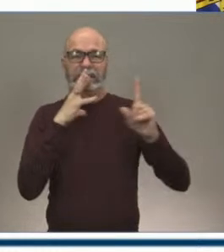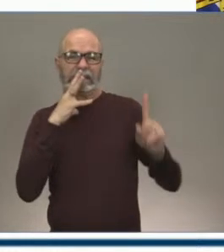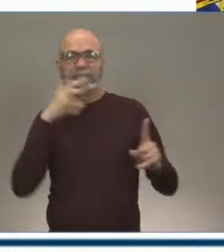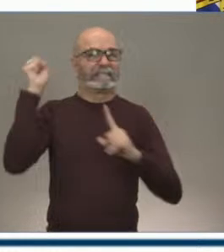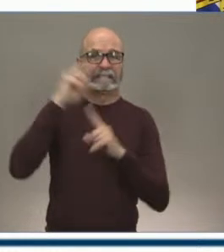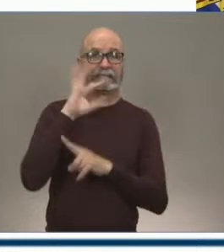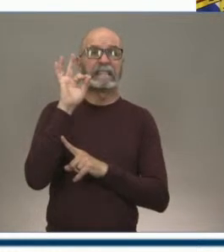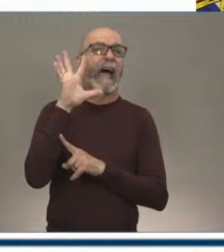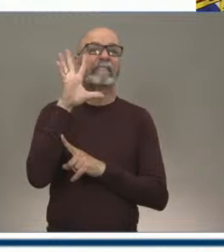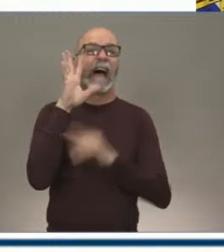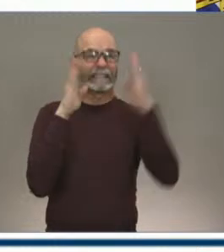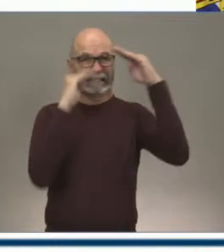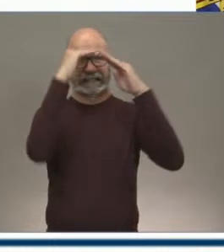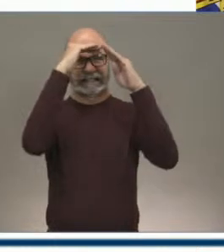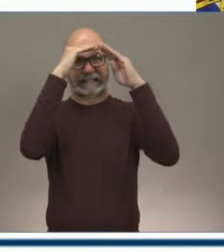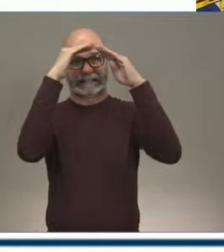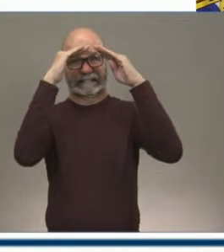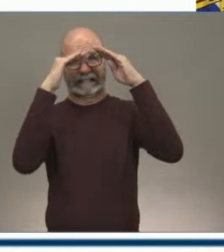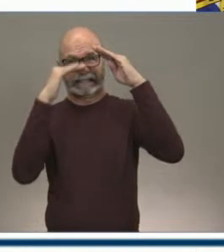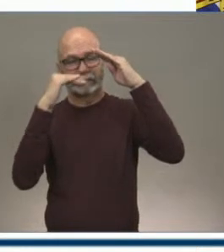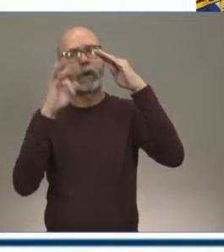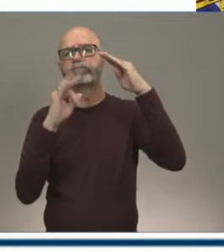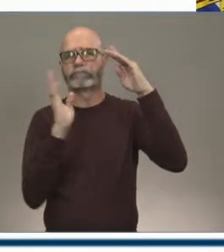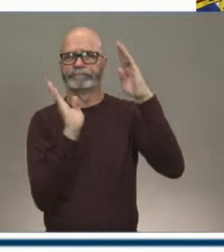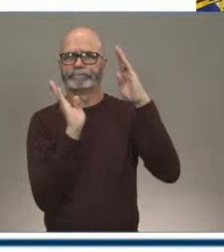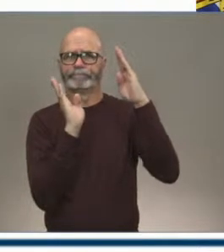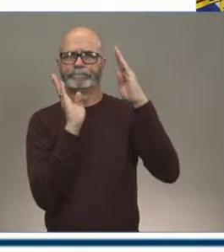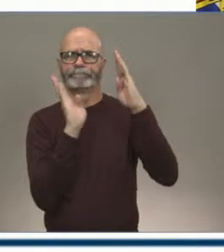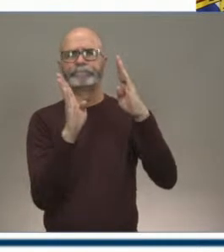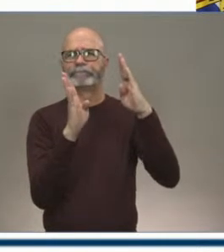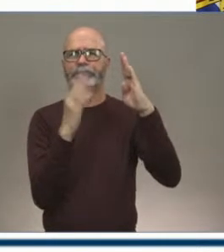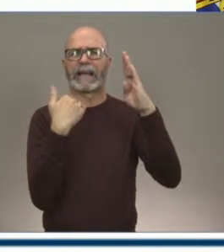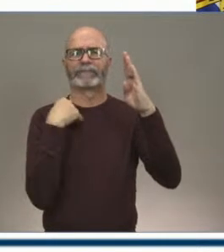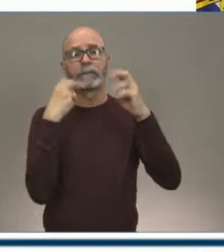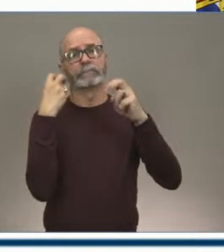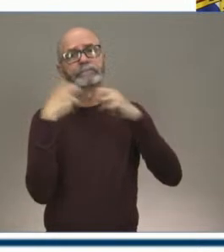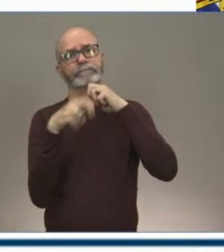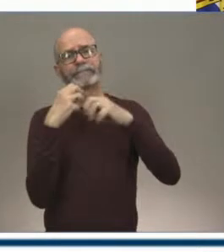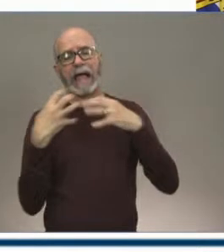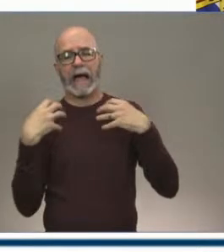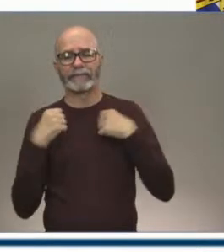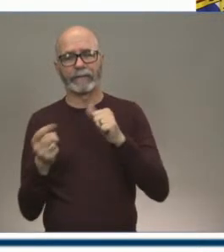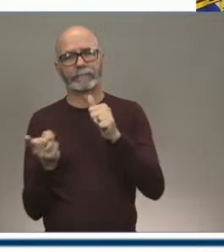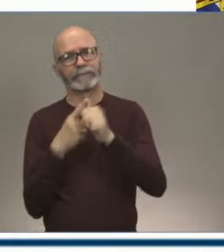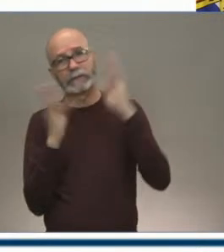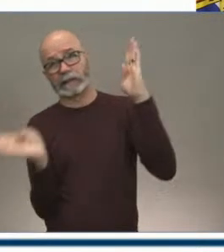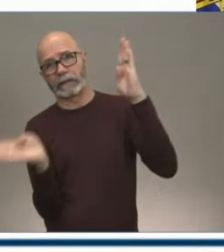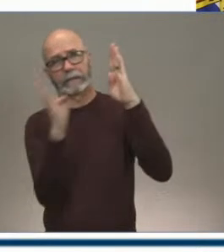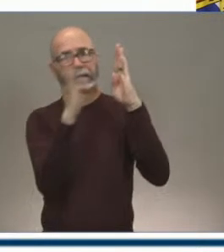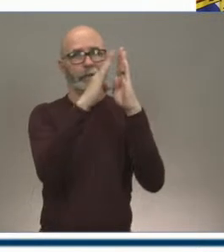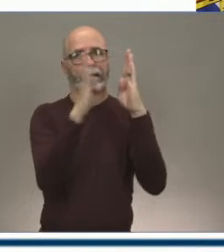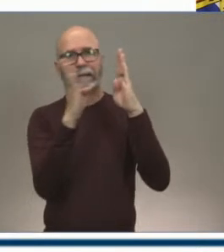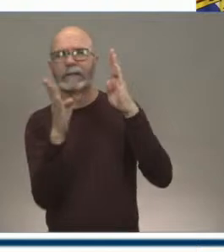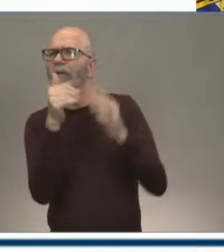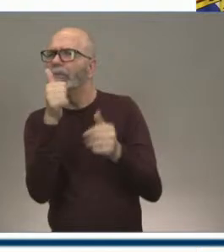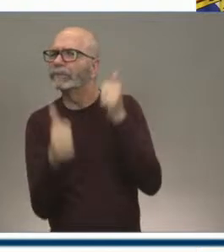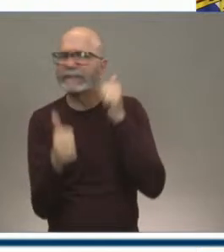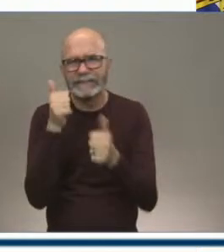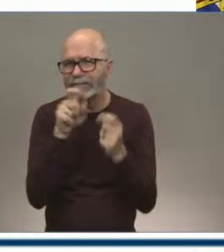and down, or those who have more complications with their health, that kind of thing, or is